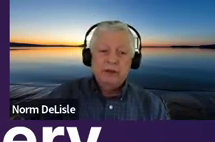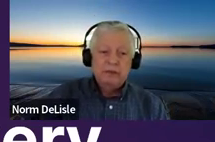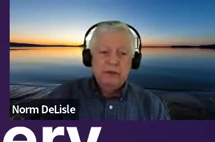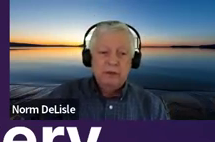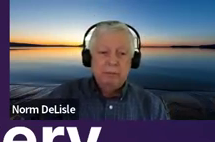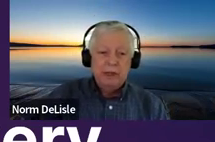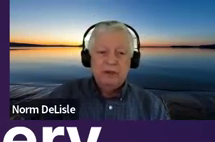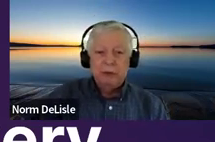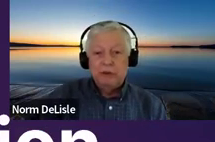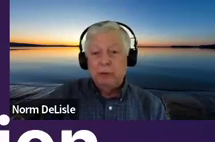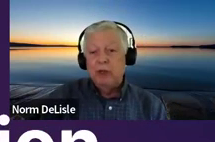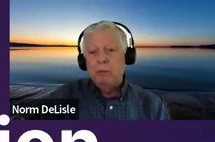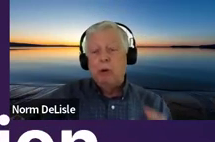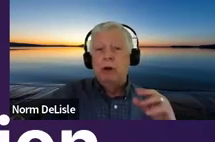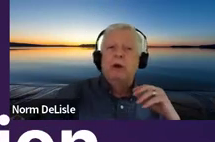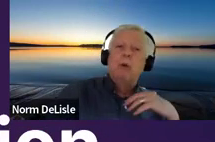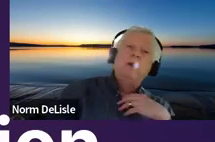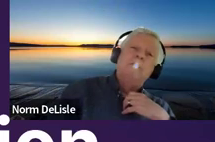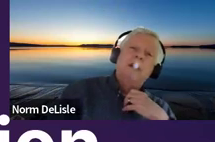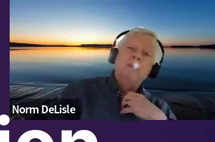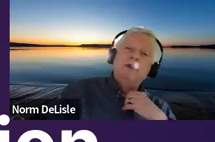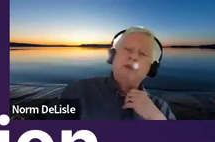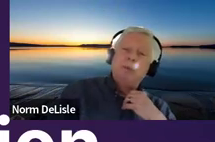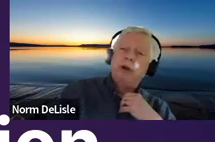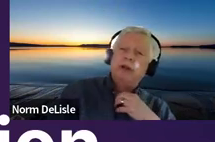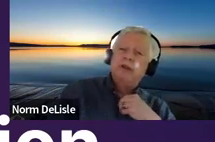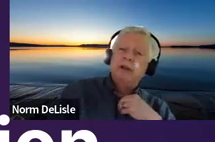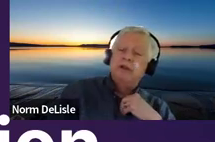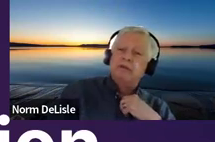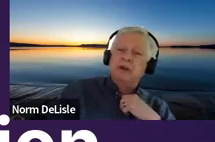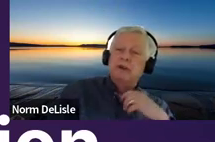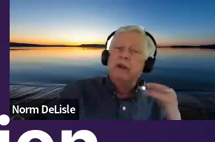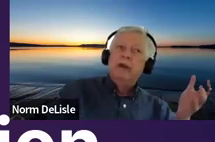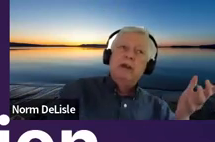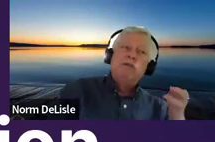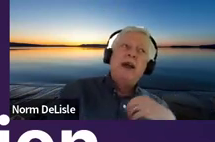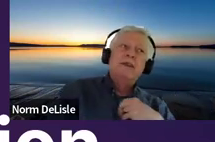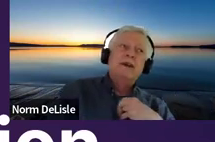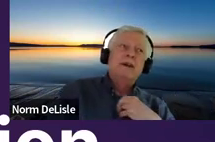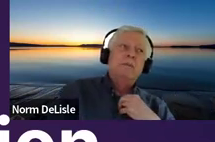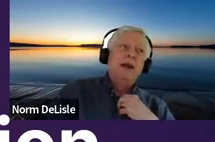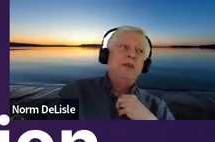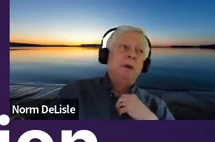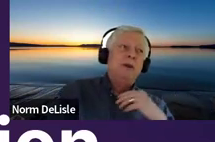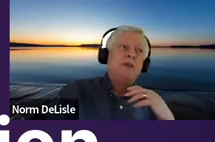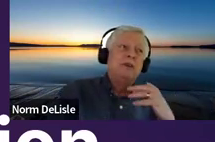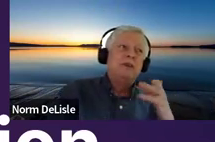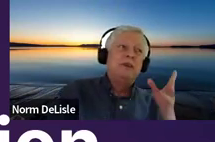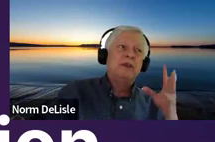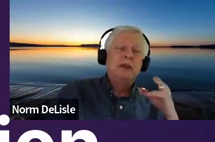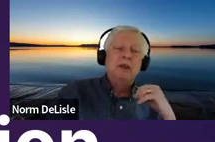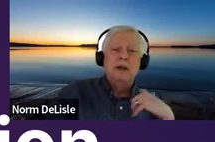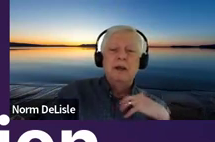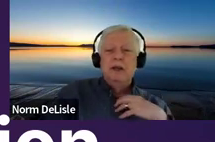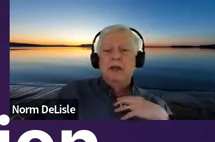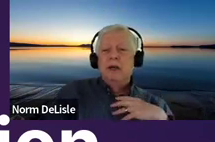The next piece, which is really important in a work environment, is supporting executive function. In fact, my experience is